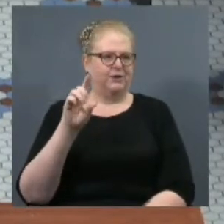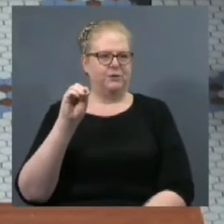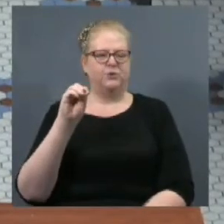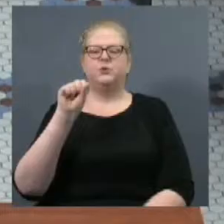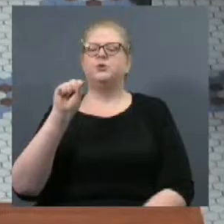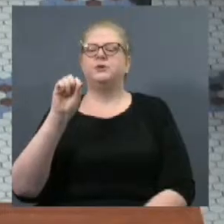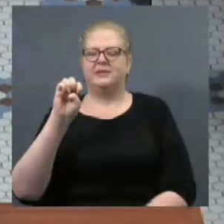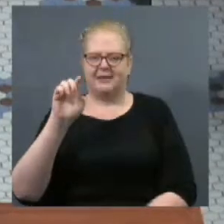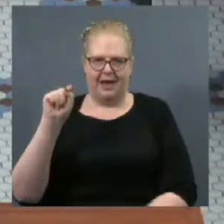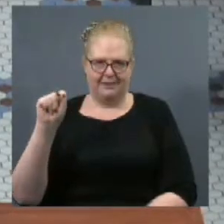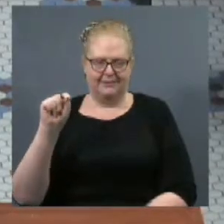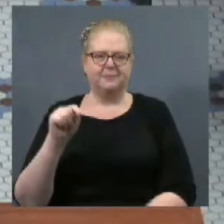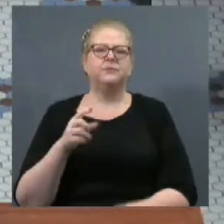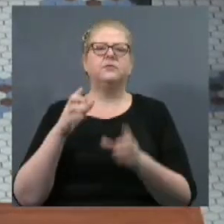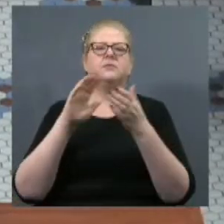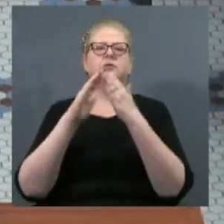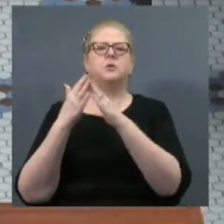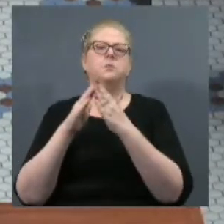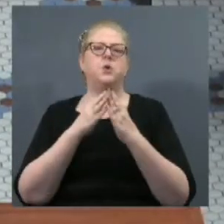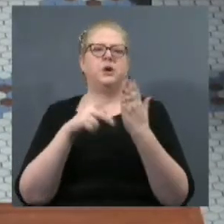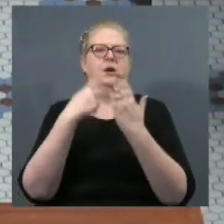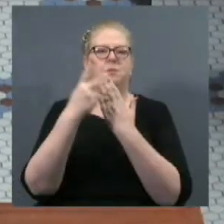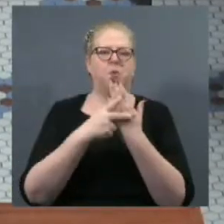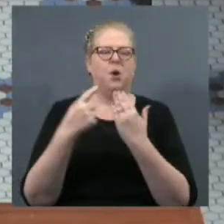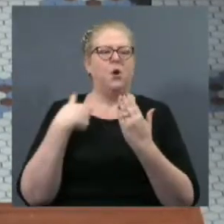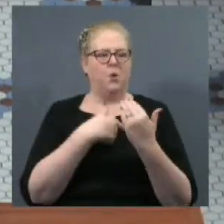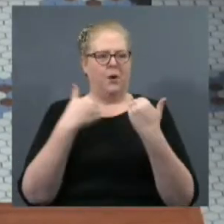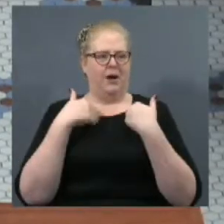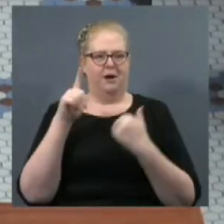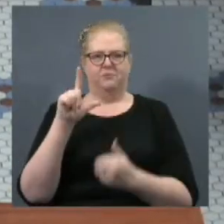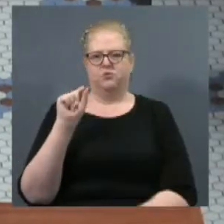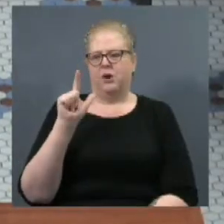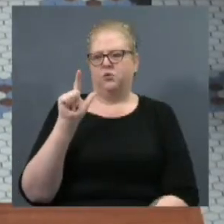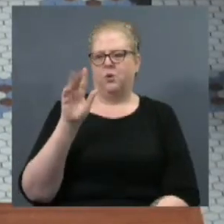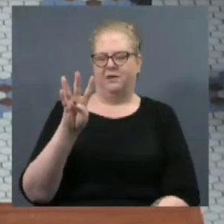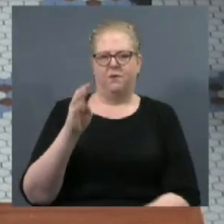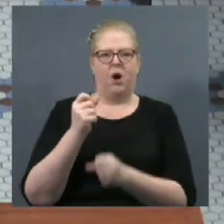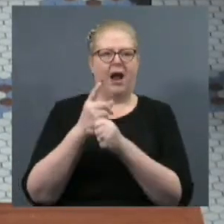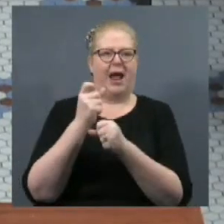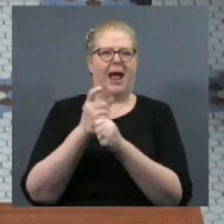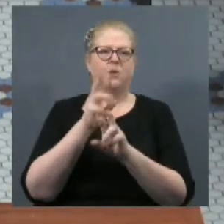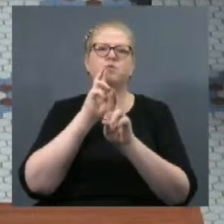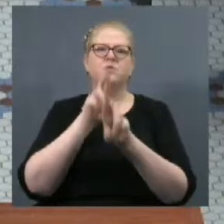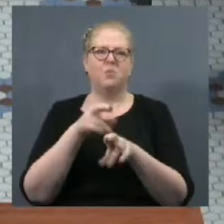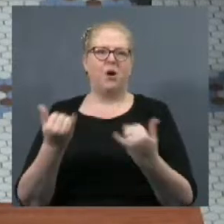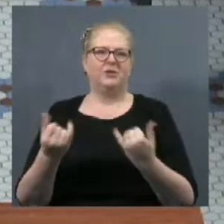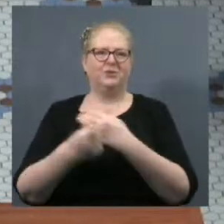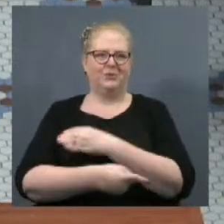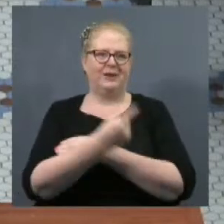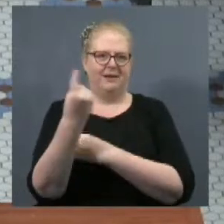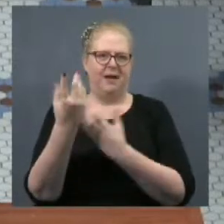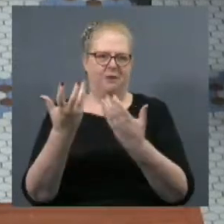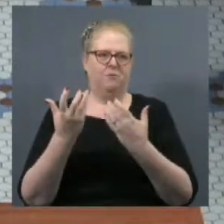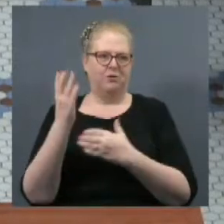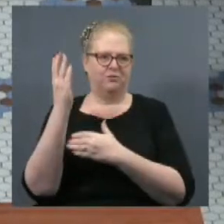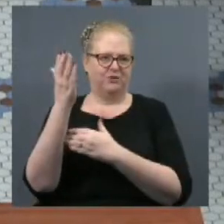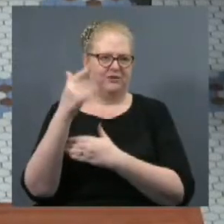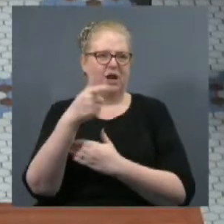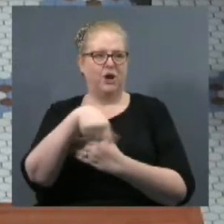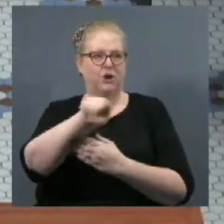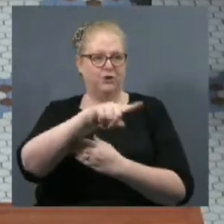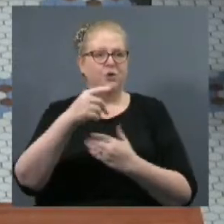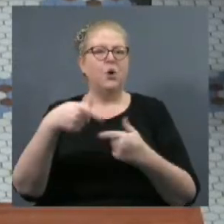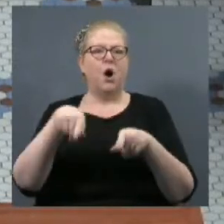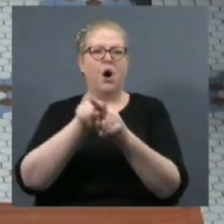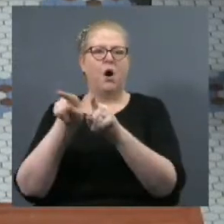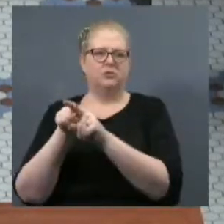Programs, and we have our 2024 annual report to present today. Each of you should have also, though, at your desk